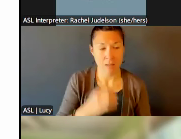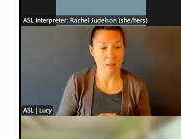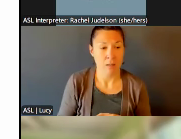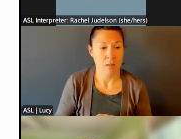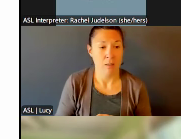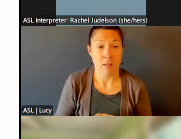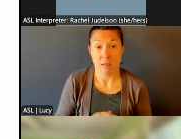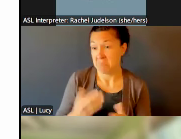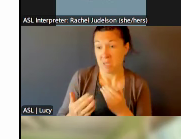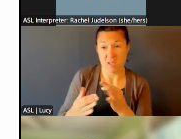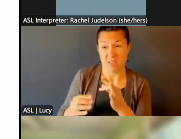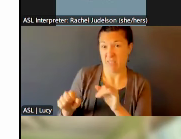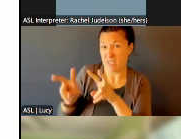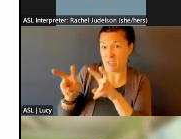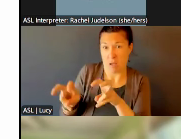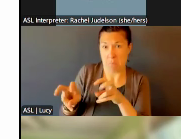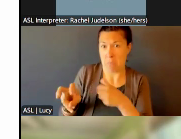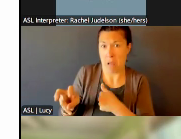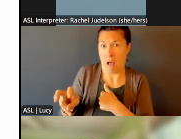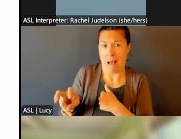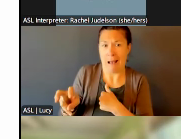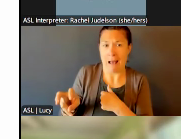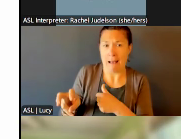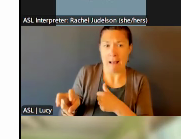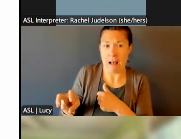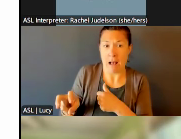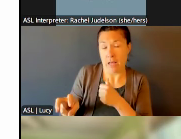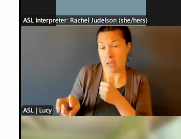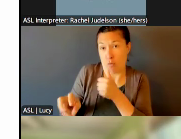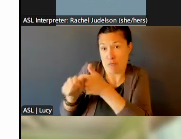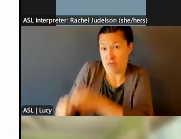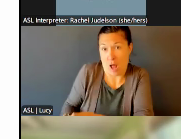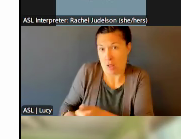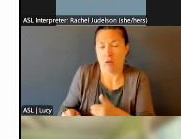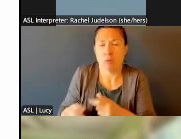actually don't particularly value. I try to be as fair as I can.